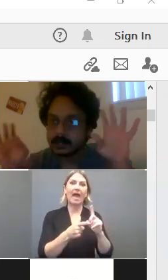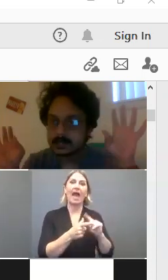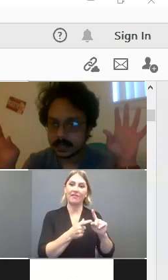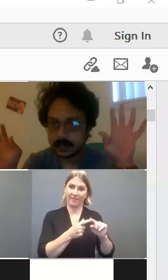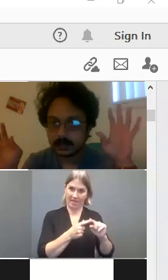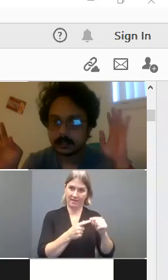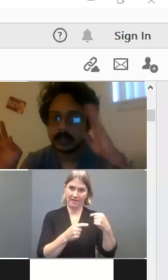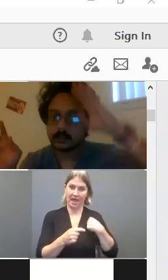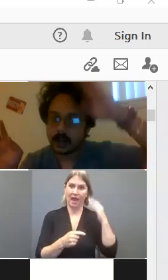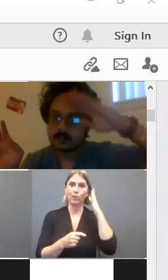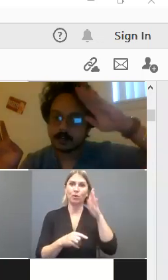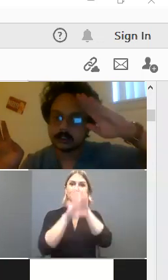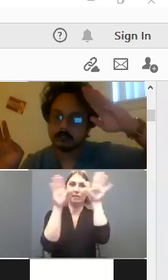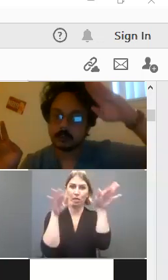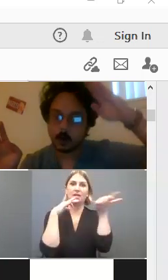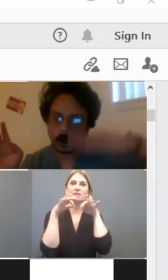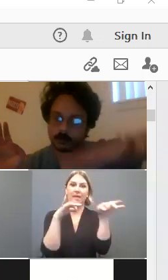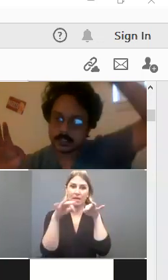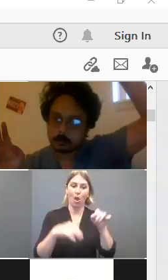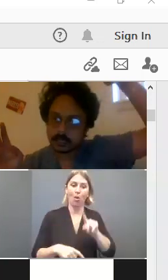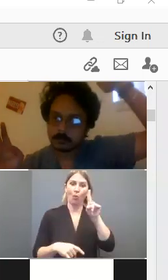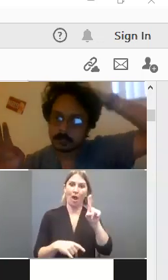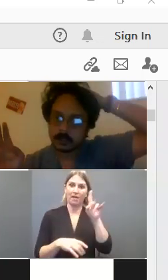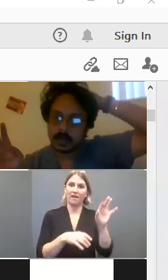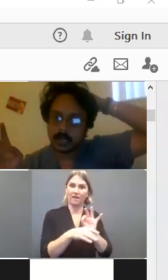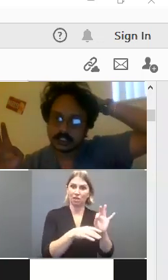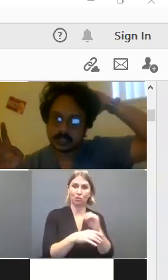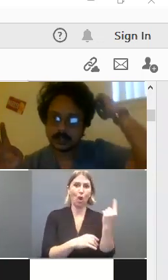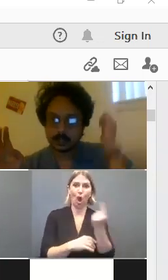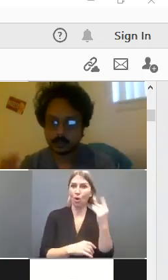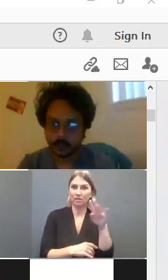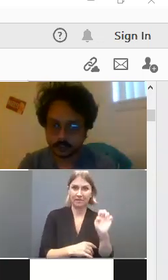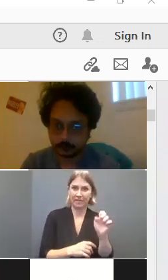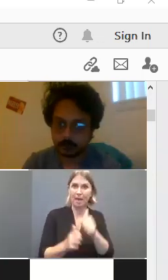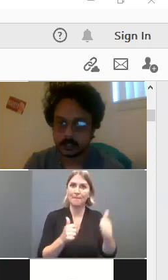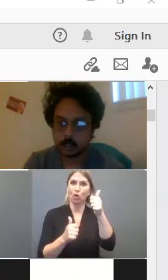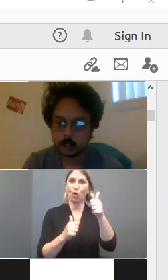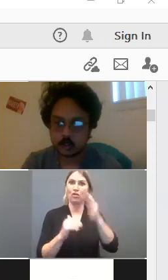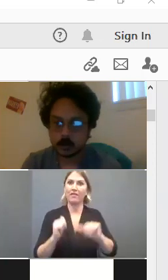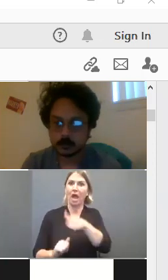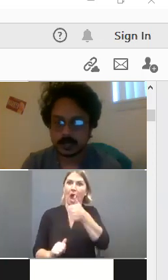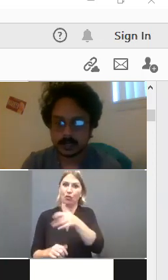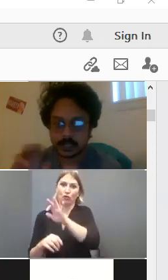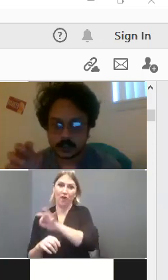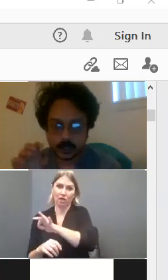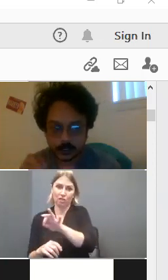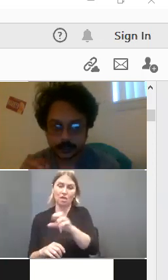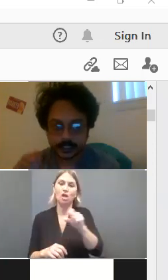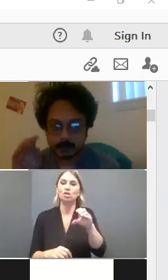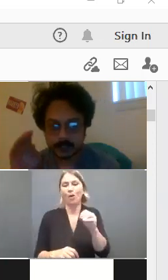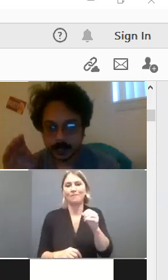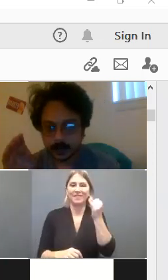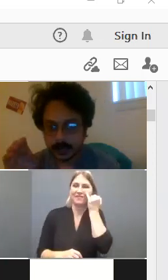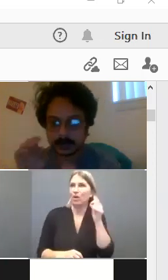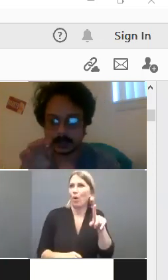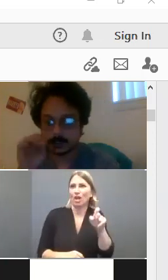can clearly state that one function will always be larger than the other function. So in case of